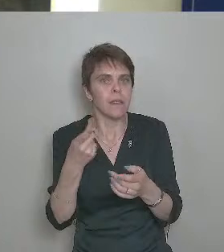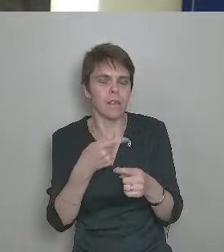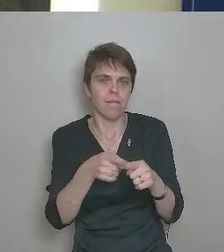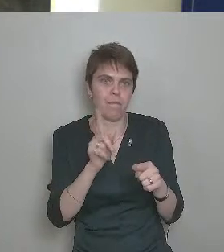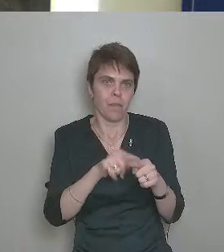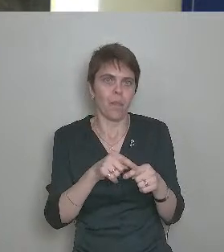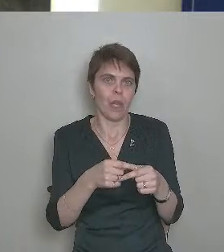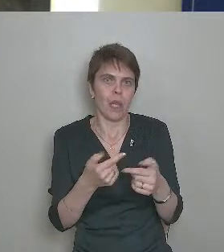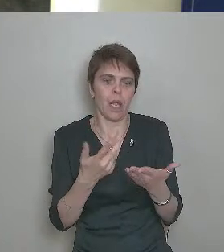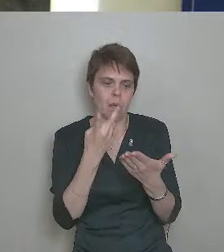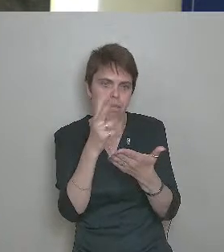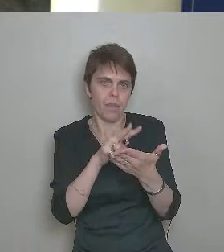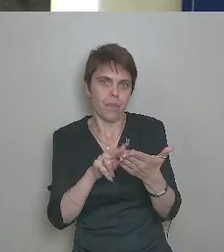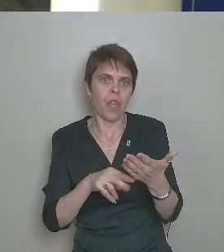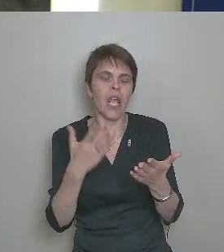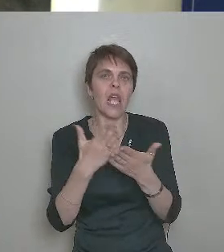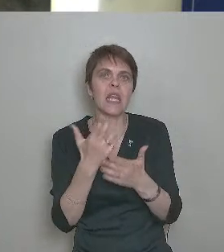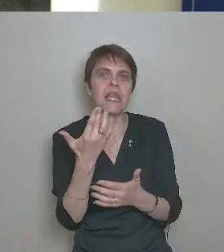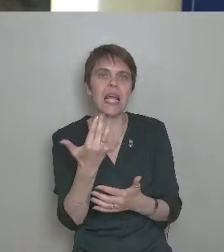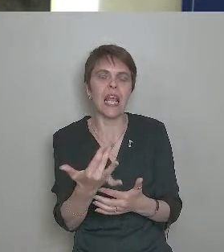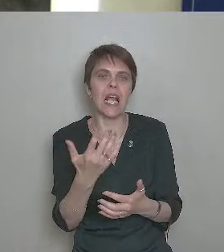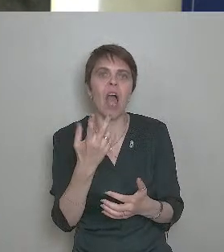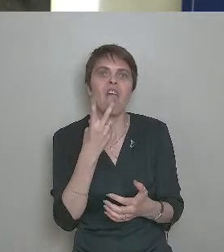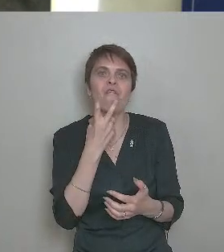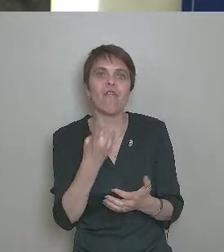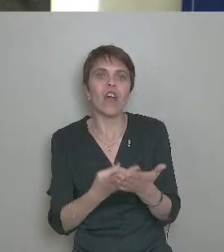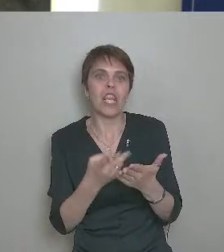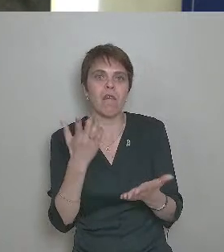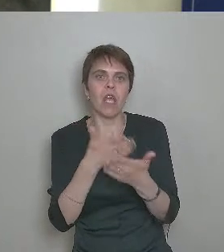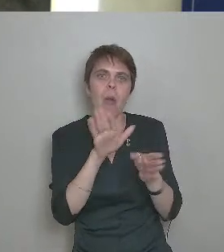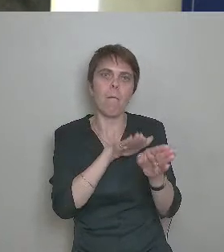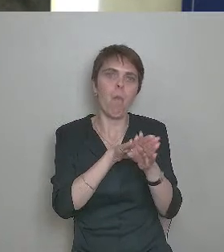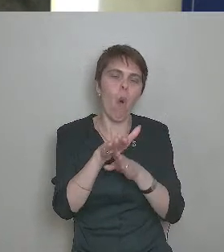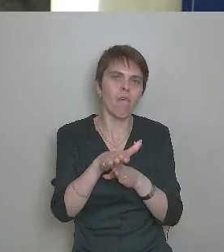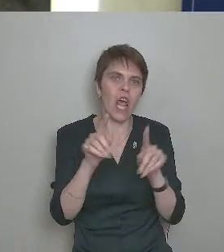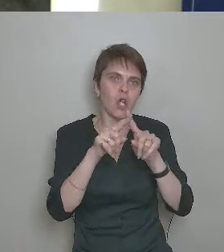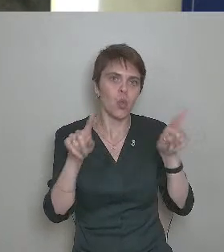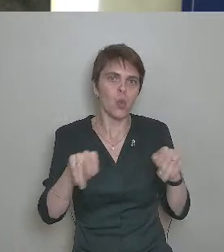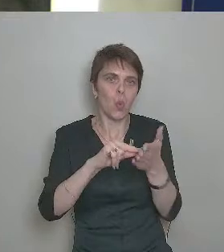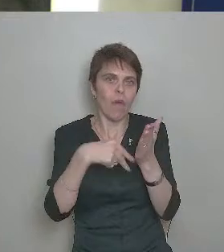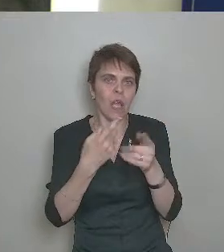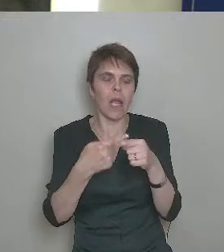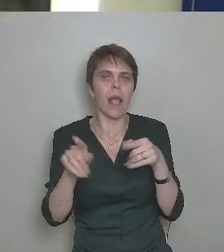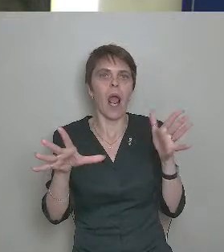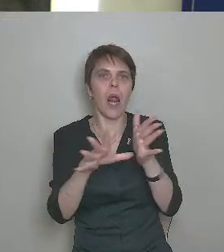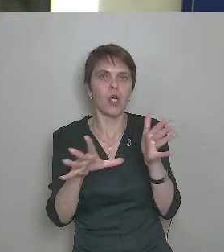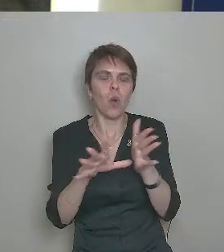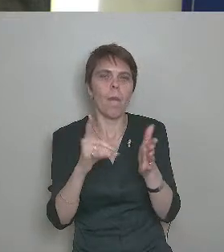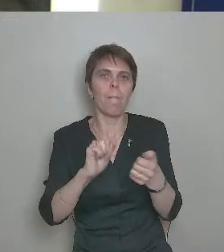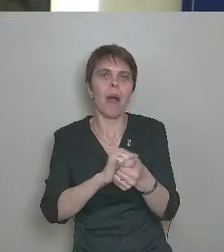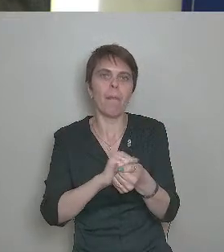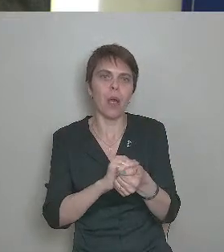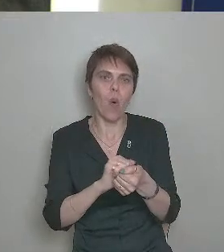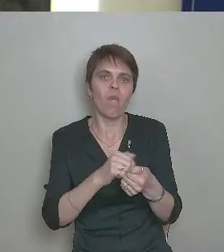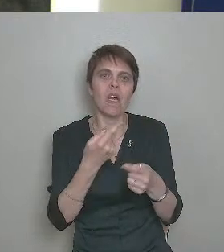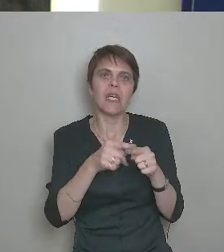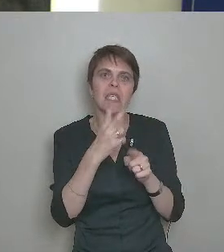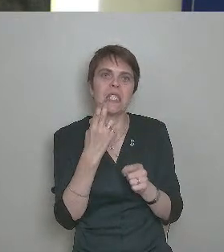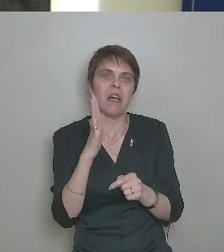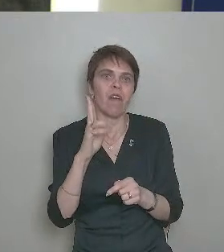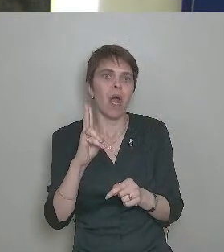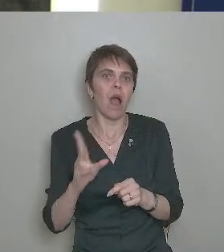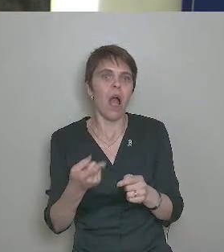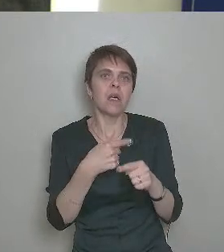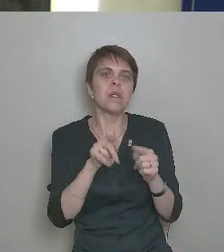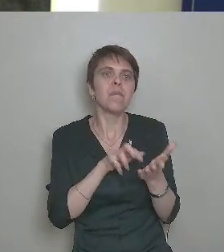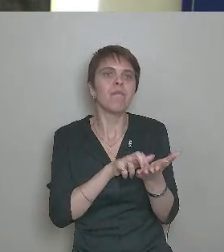honor several weeks ago to work there, and there are several kinds of references: complete, incomplete, hard